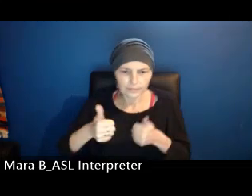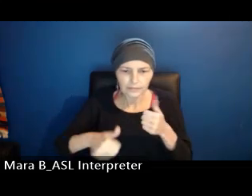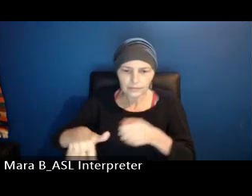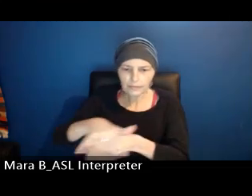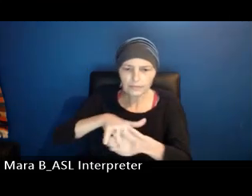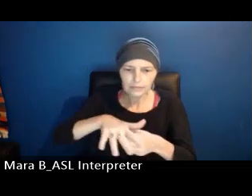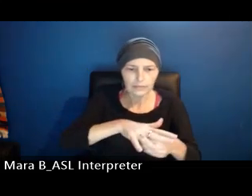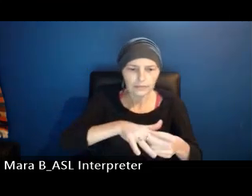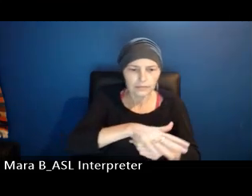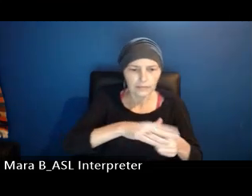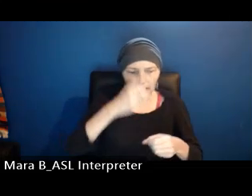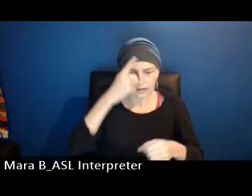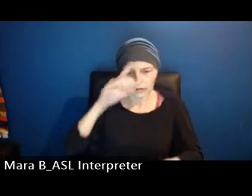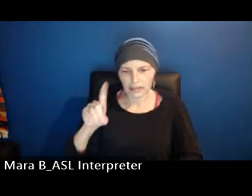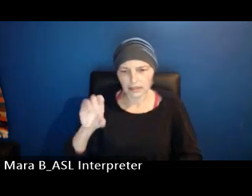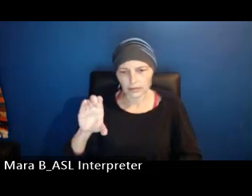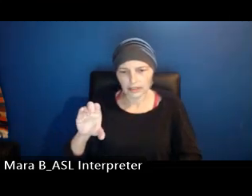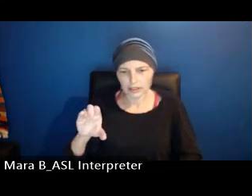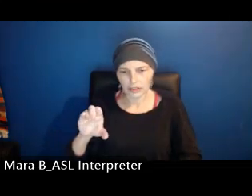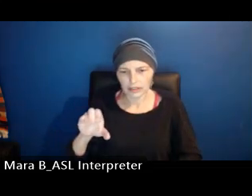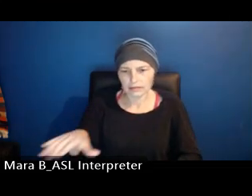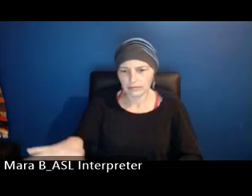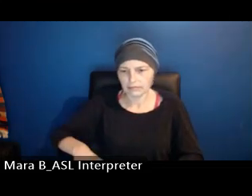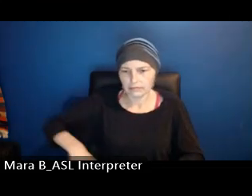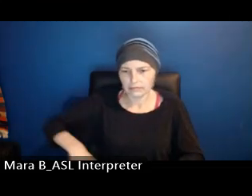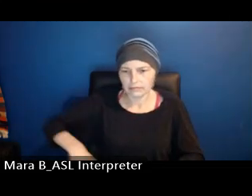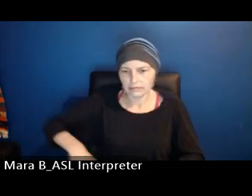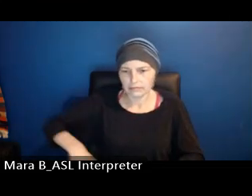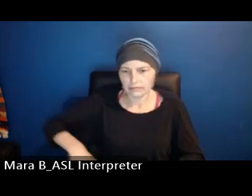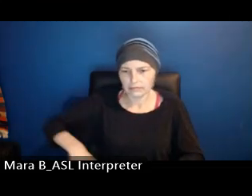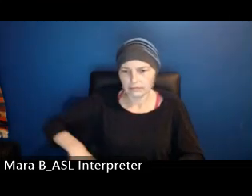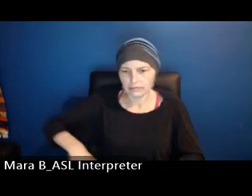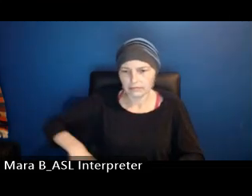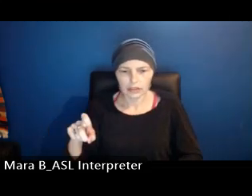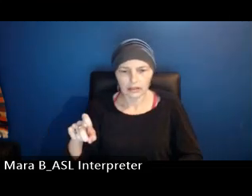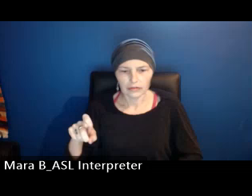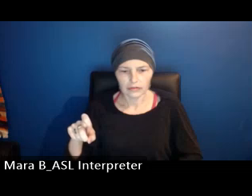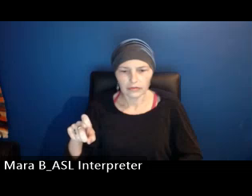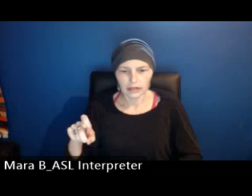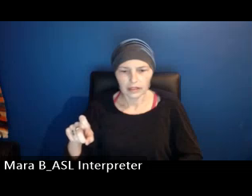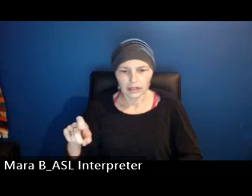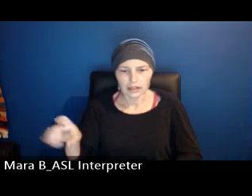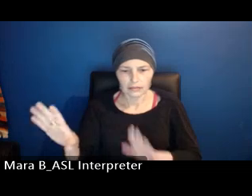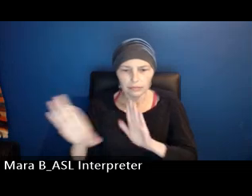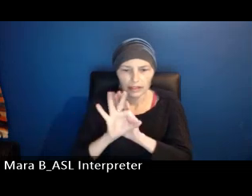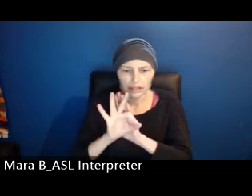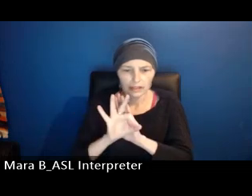decarbonization zones. I think you should have chosen to start the pilot program with new